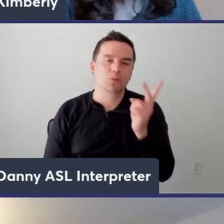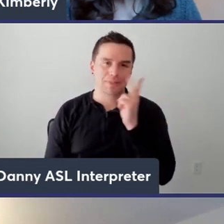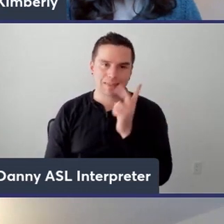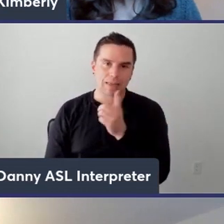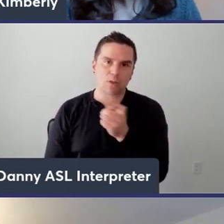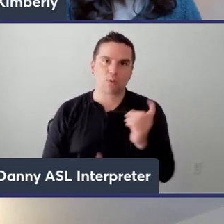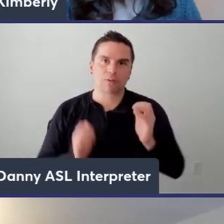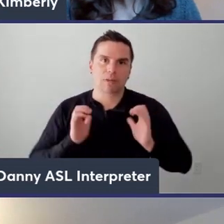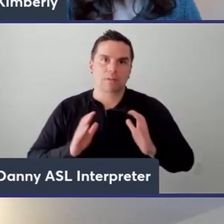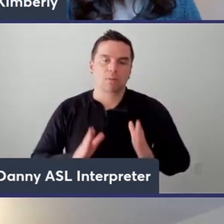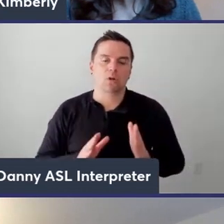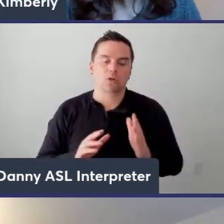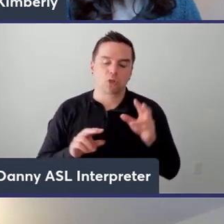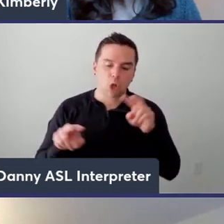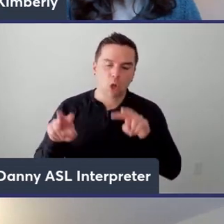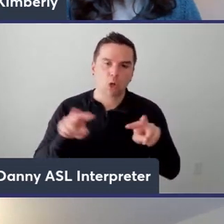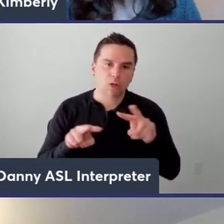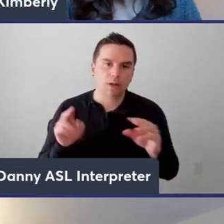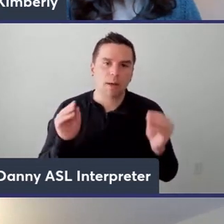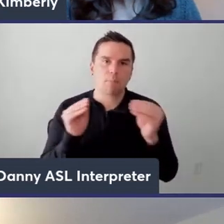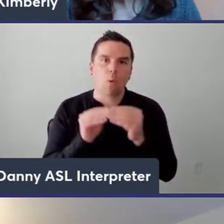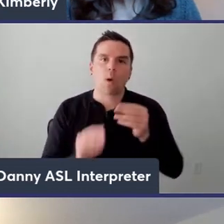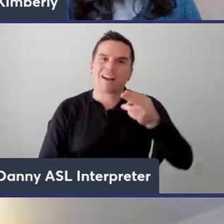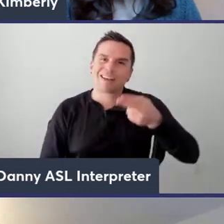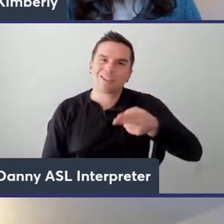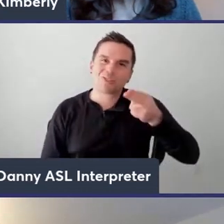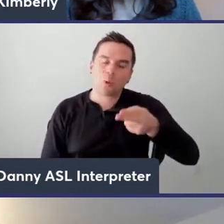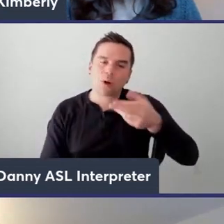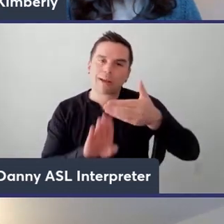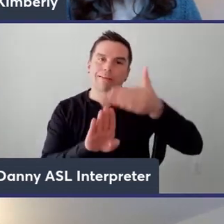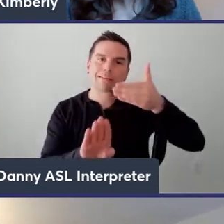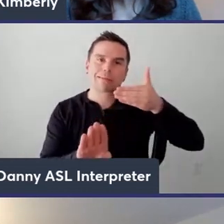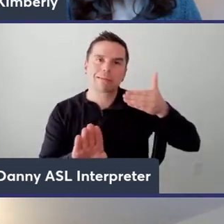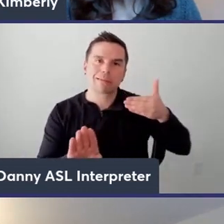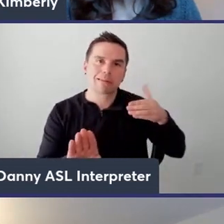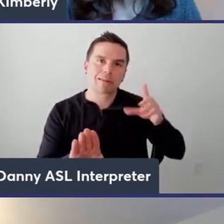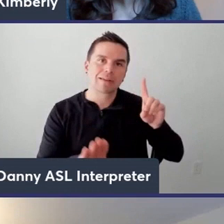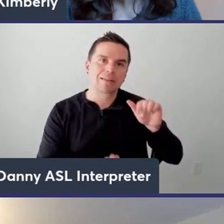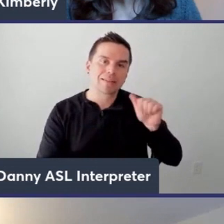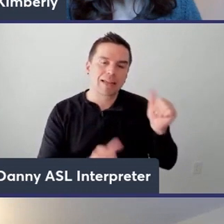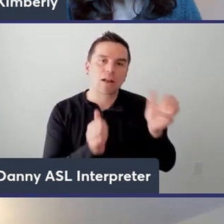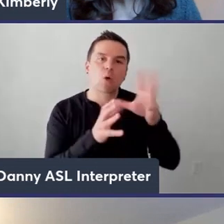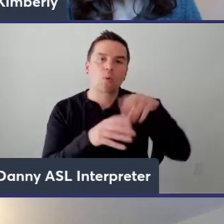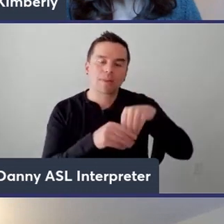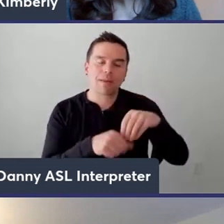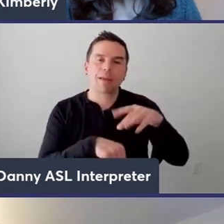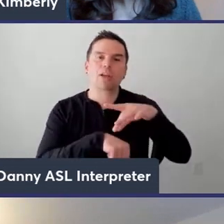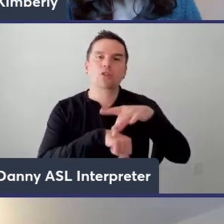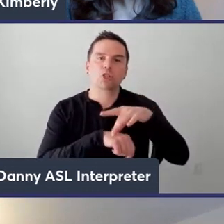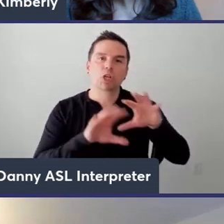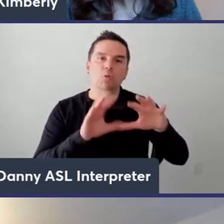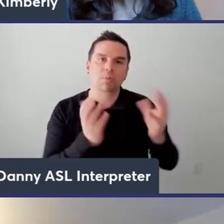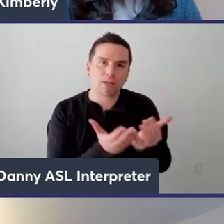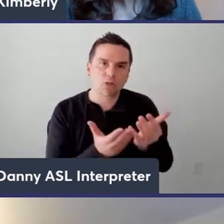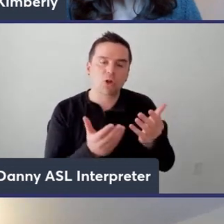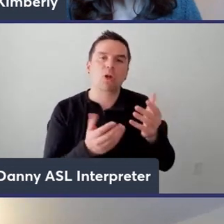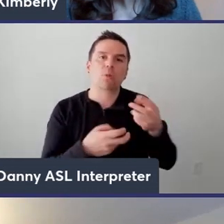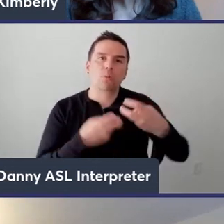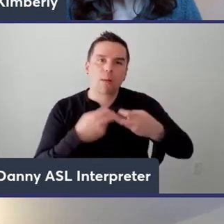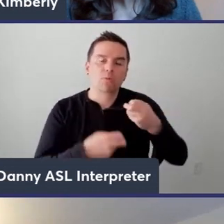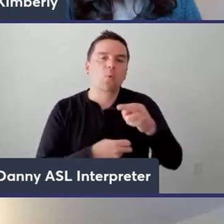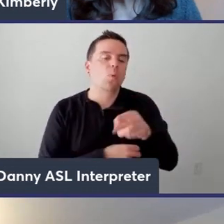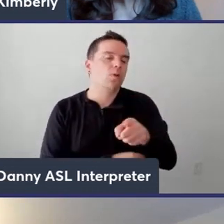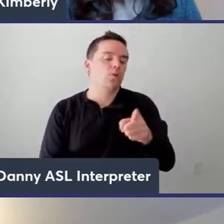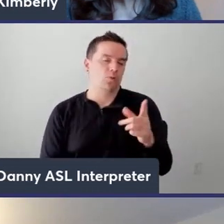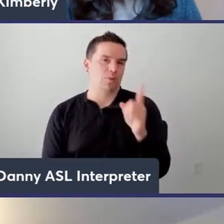looking at more of the historic data in a geospatial problem? Or is it more of like we had